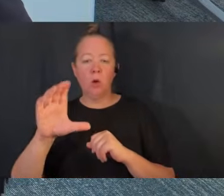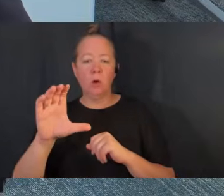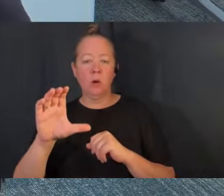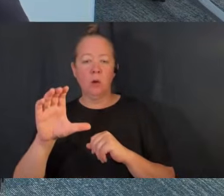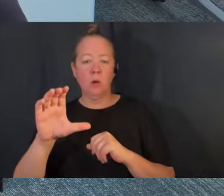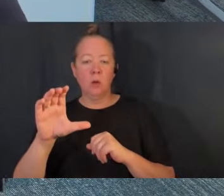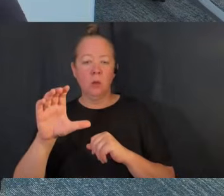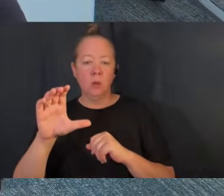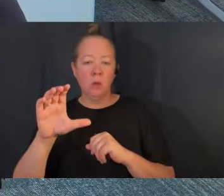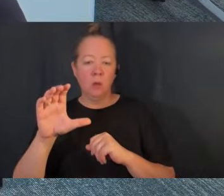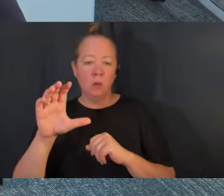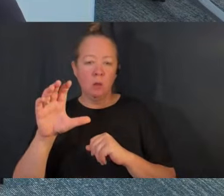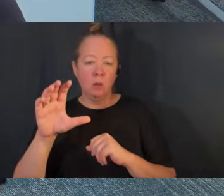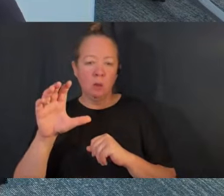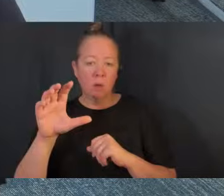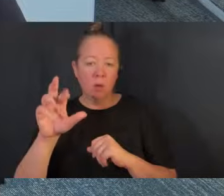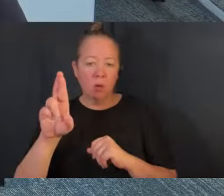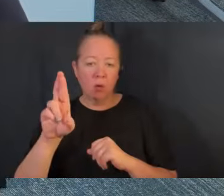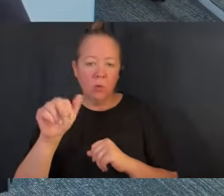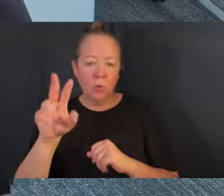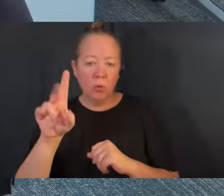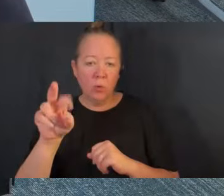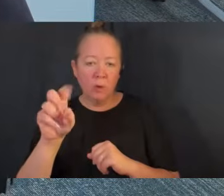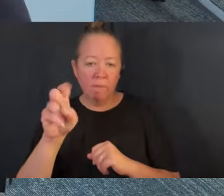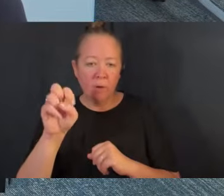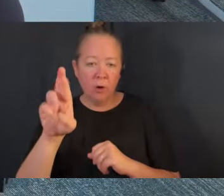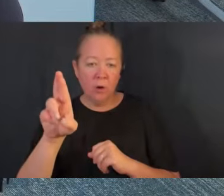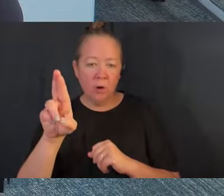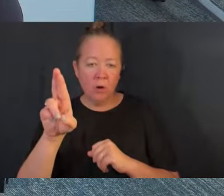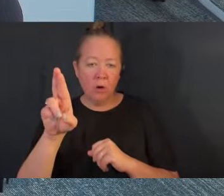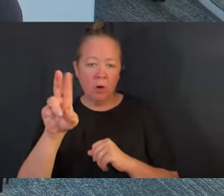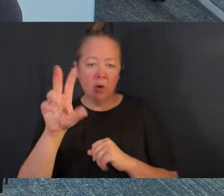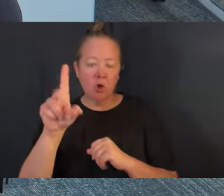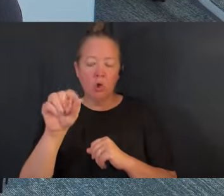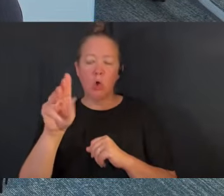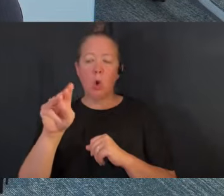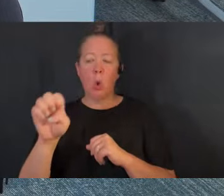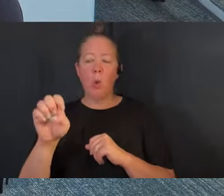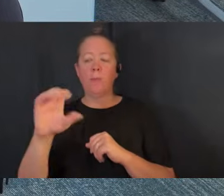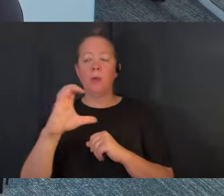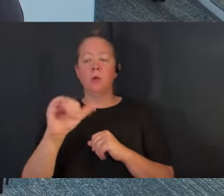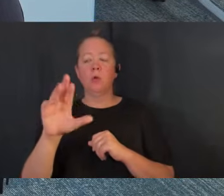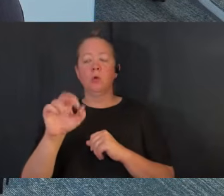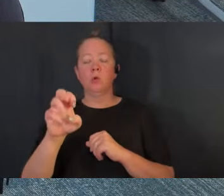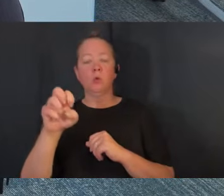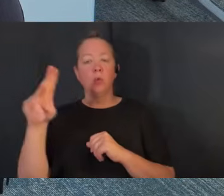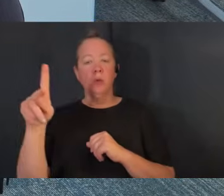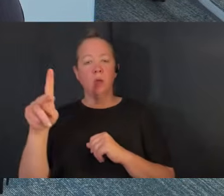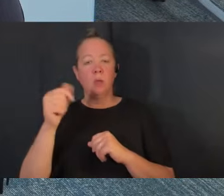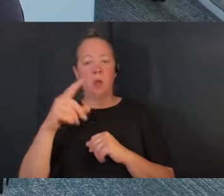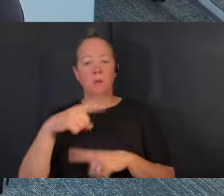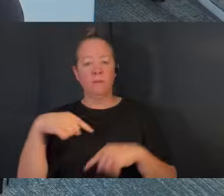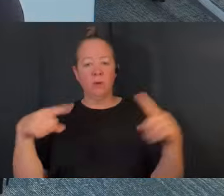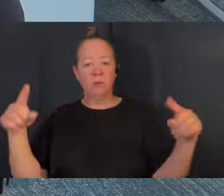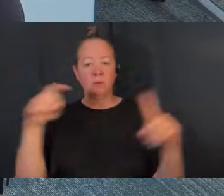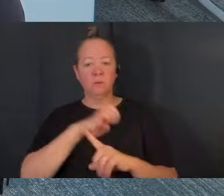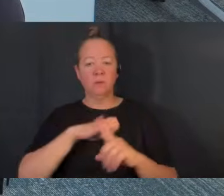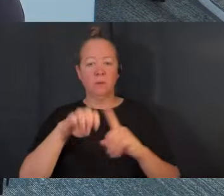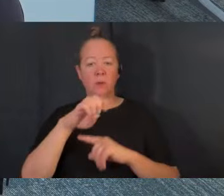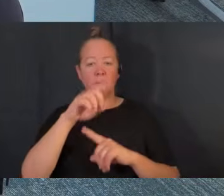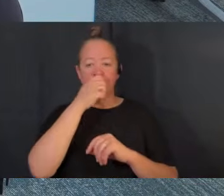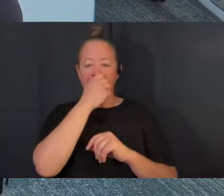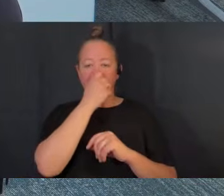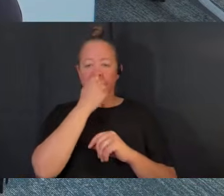and picking up bottles of urine that the drivers have thrown out. There has been talk about the fact that this sets a